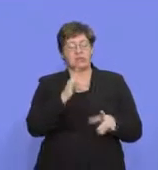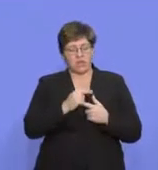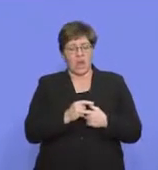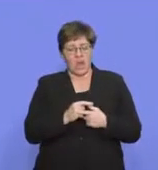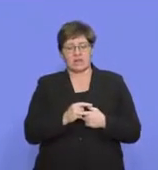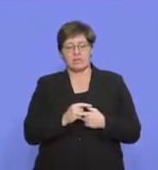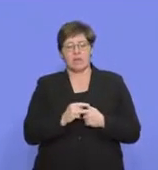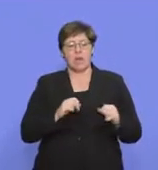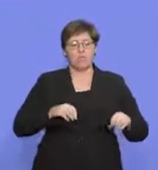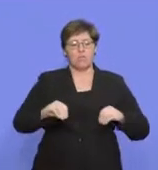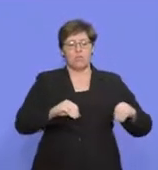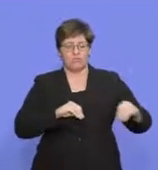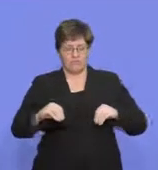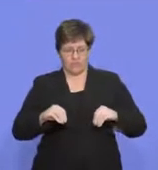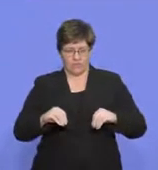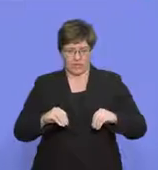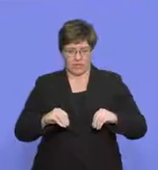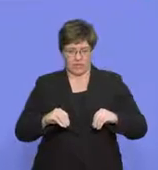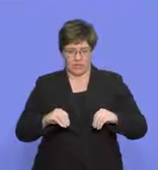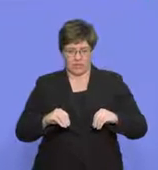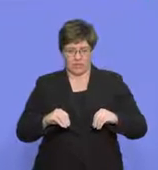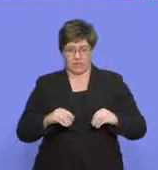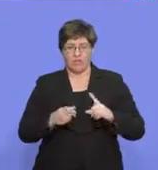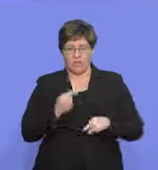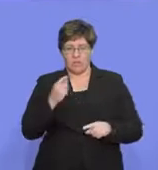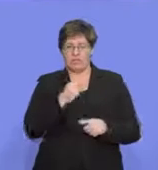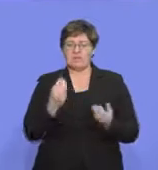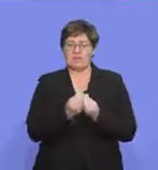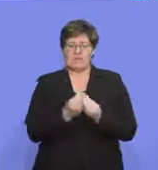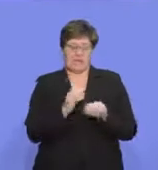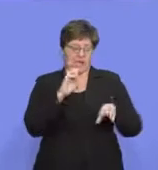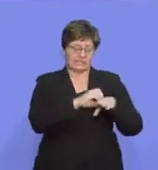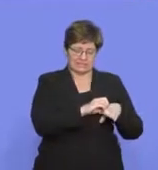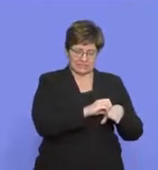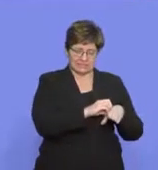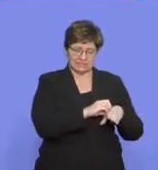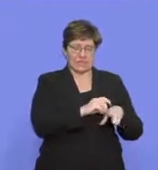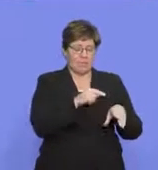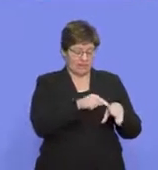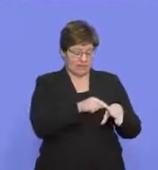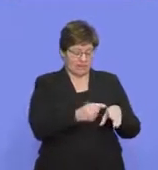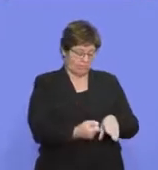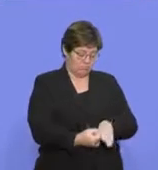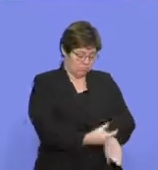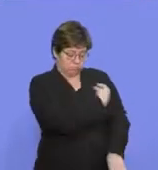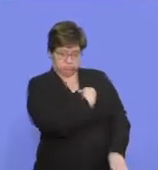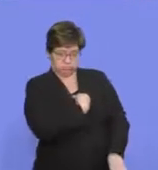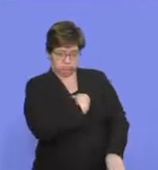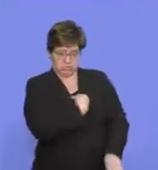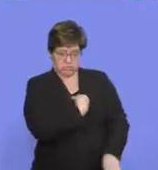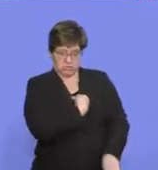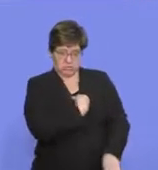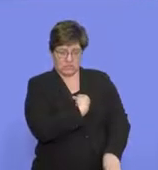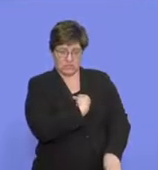system. So if something bites you, the senses will send the impulse towards the central